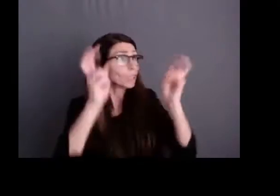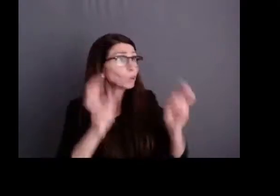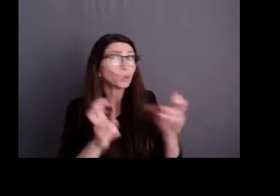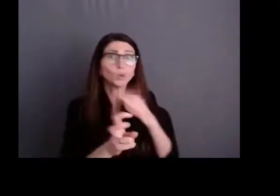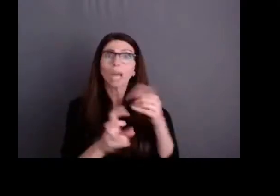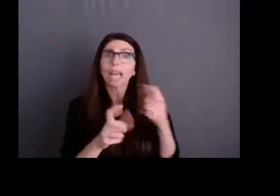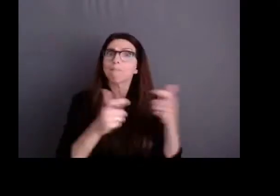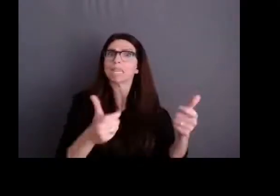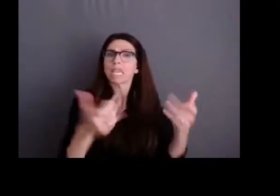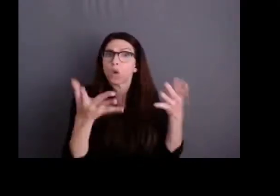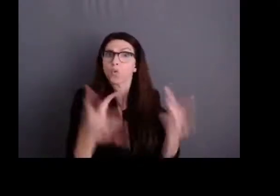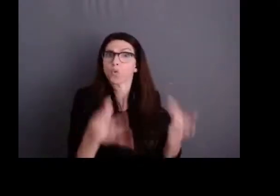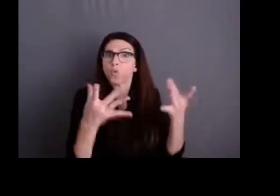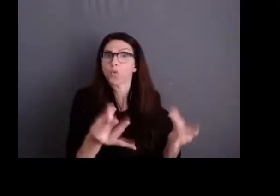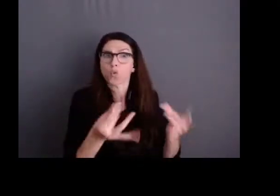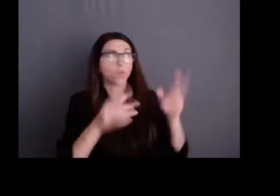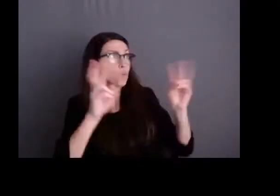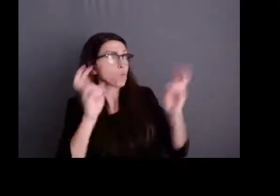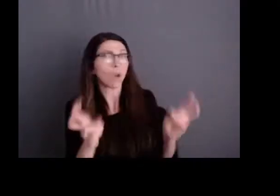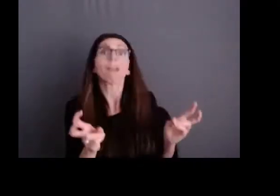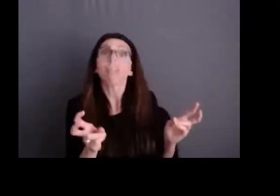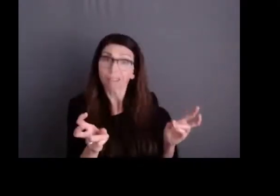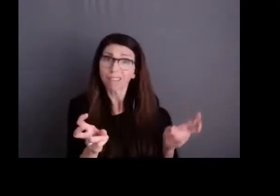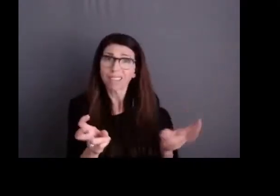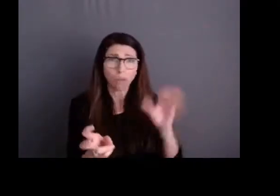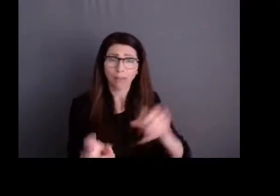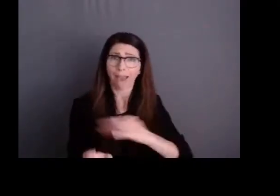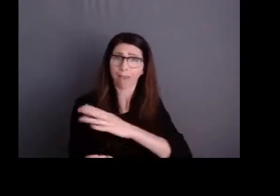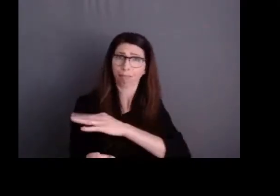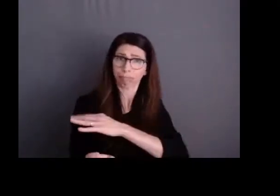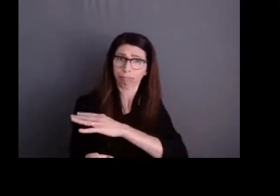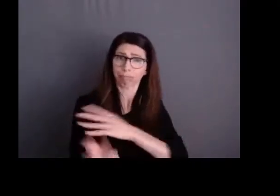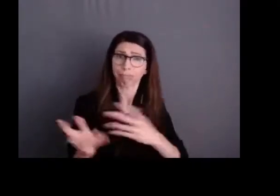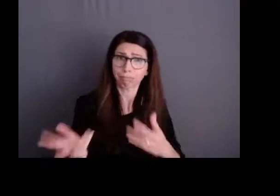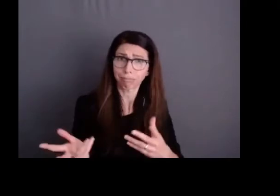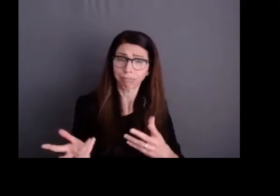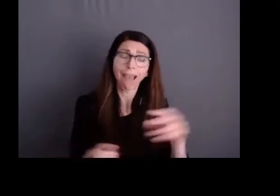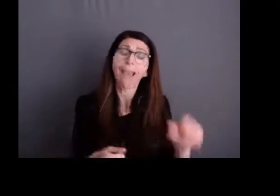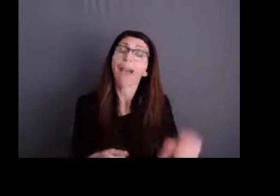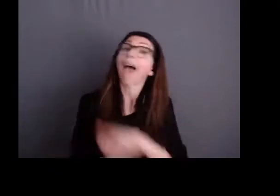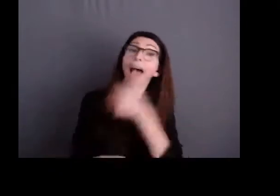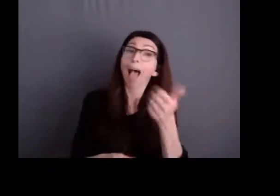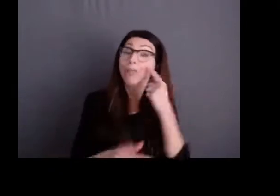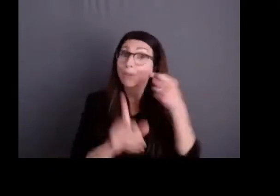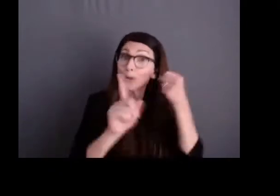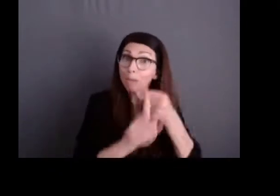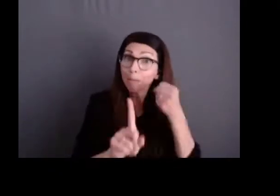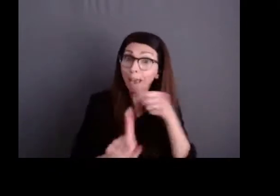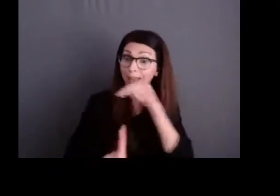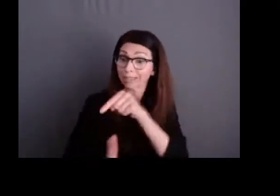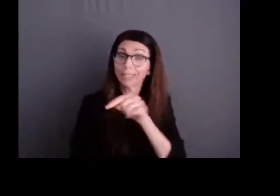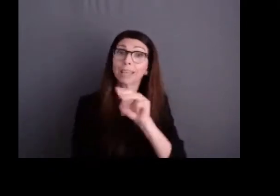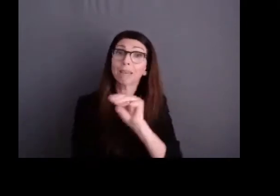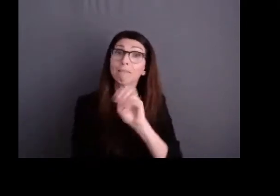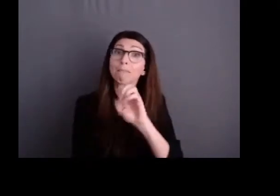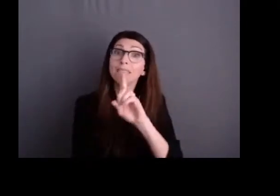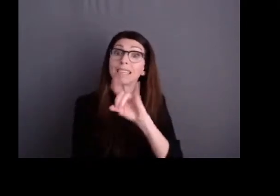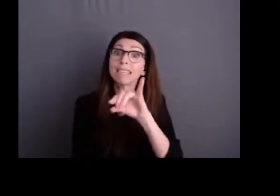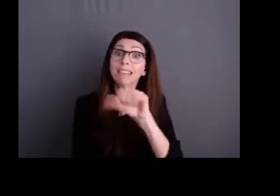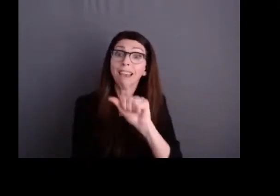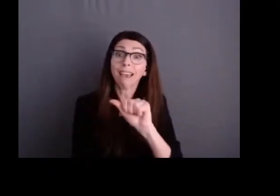questions. And I think that the other thing that media is doing is as they're asking the